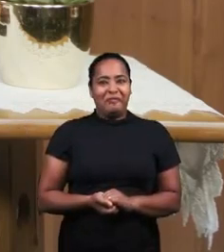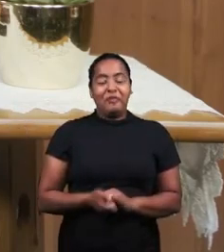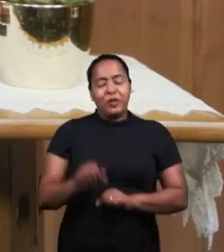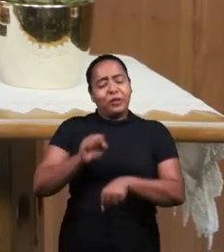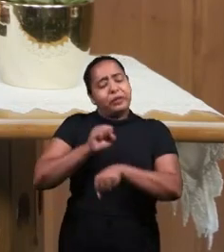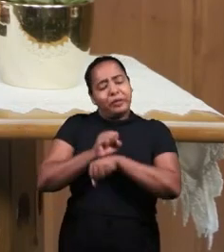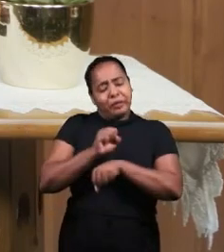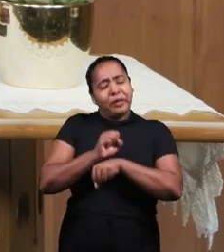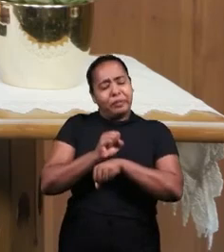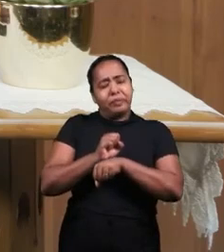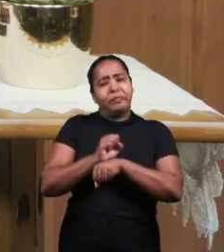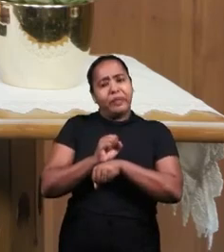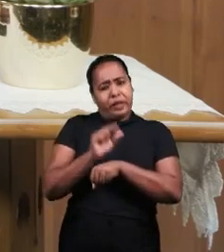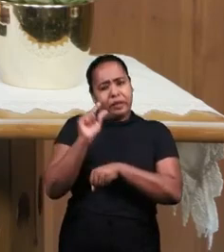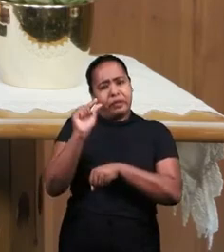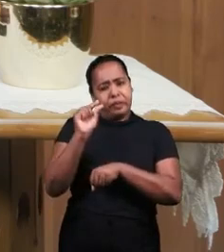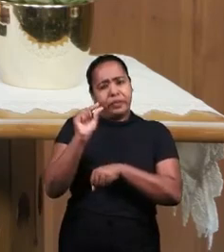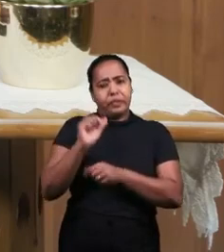So we're just awaiting